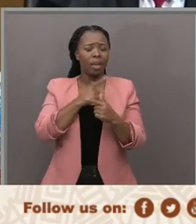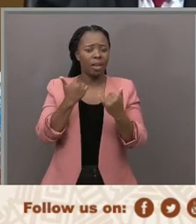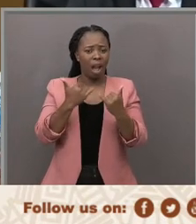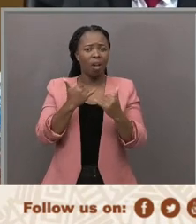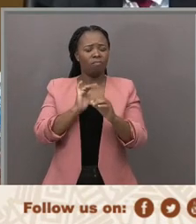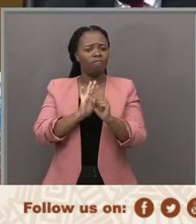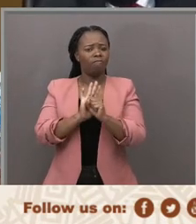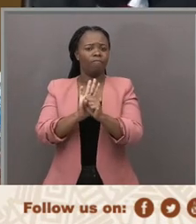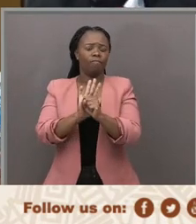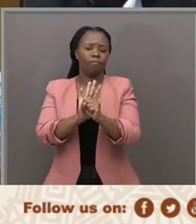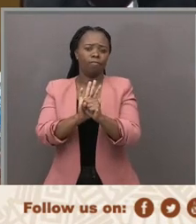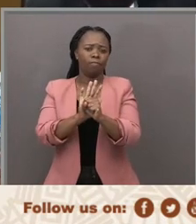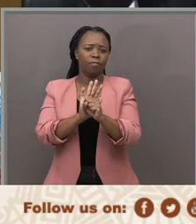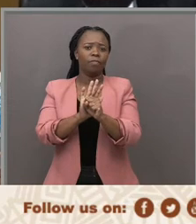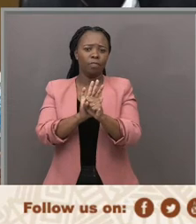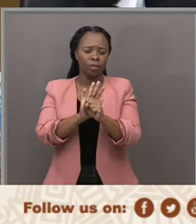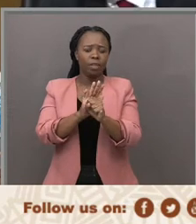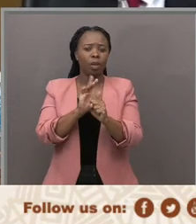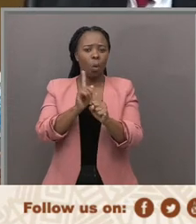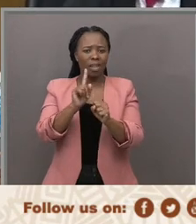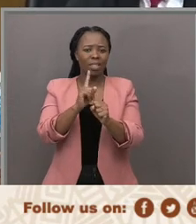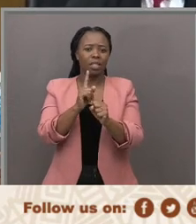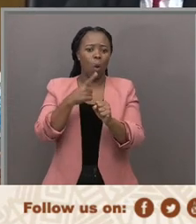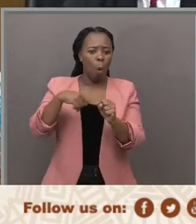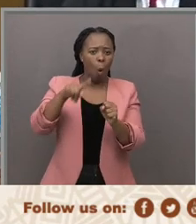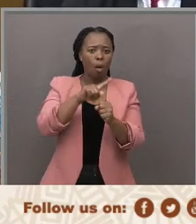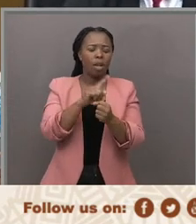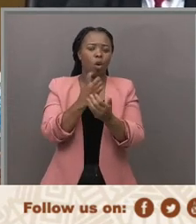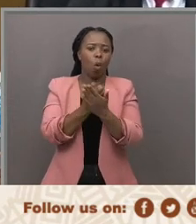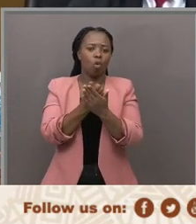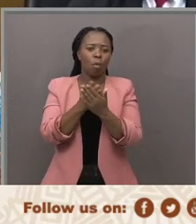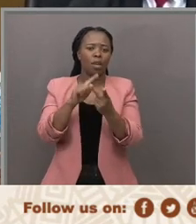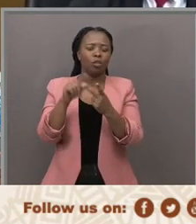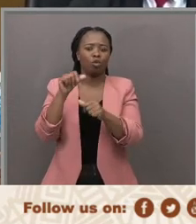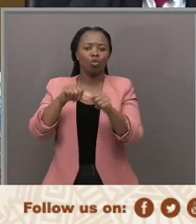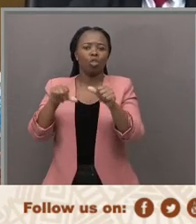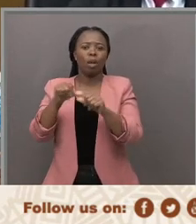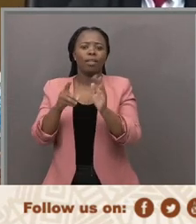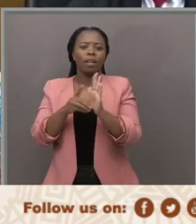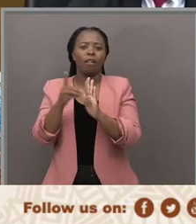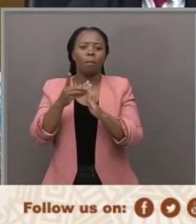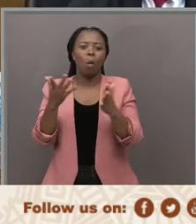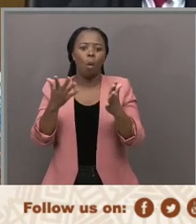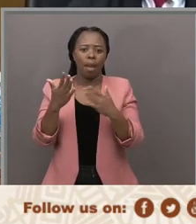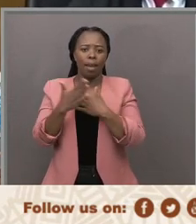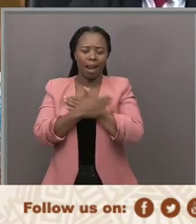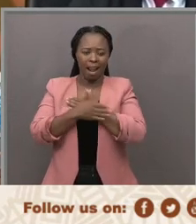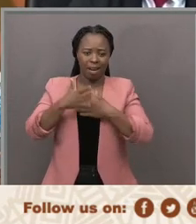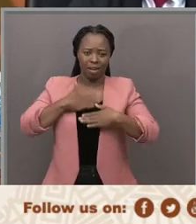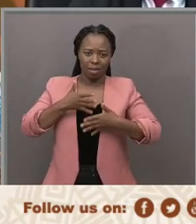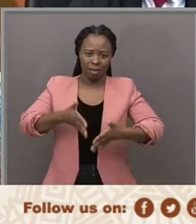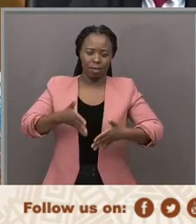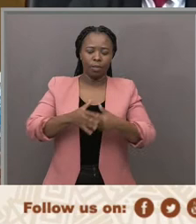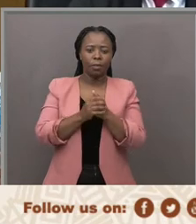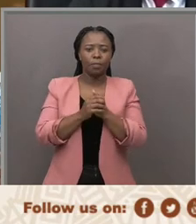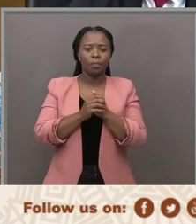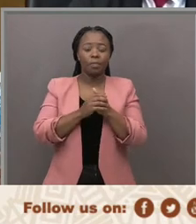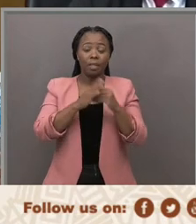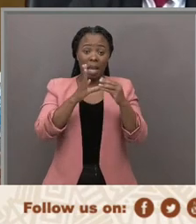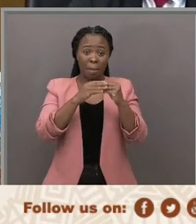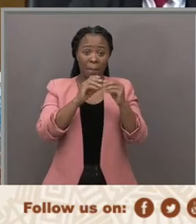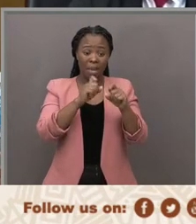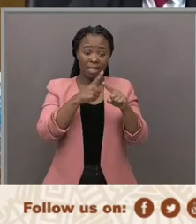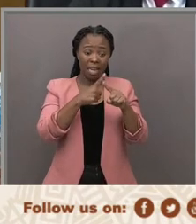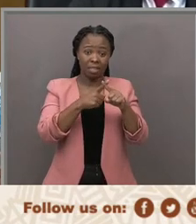all economic and social development in our country. Members of the Executive Council have